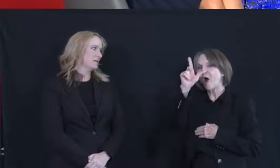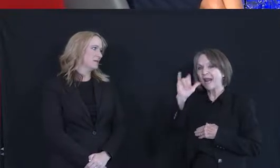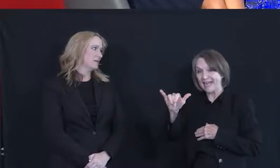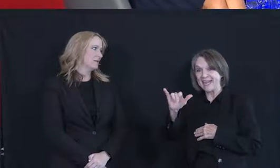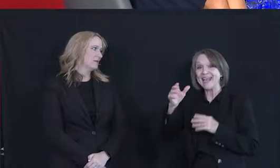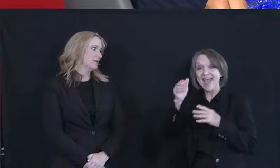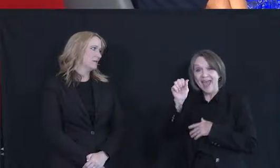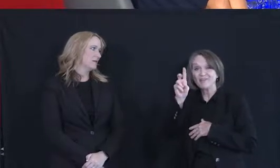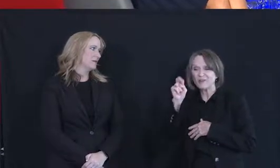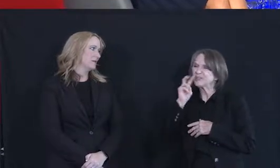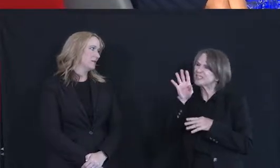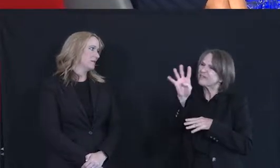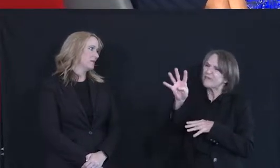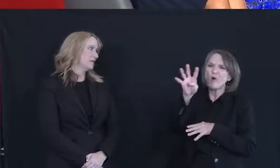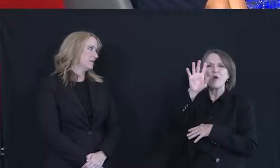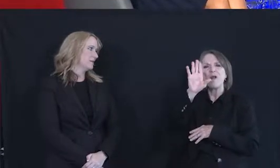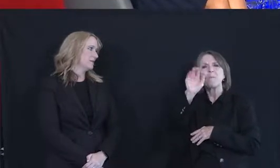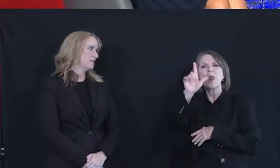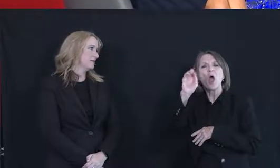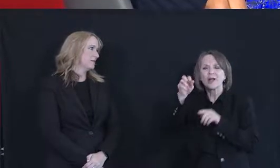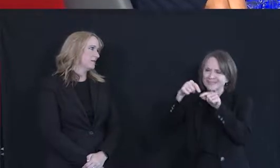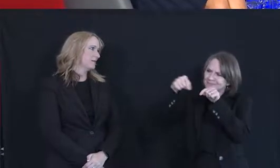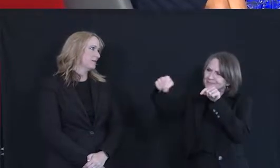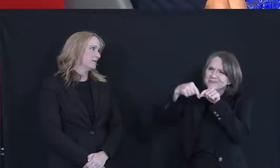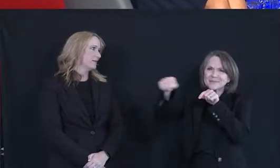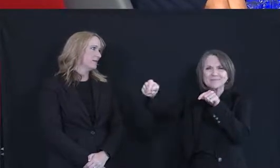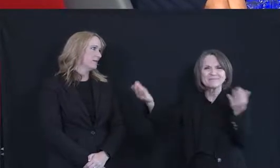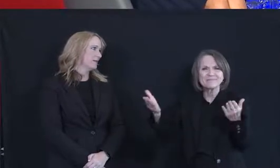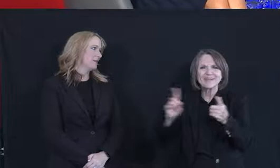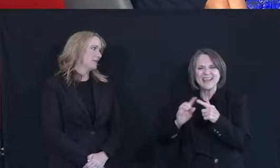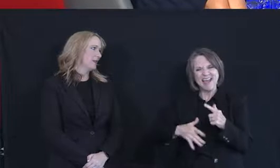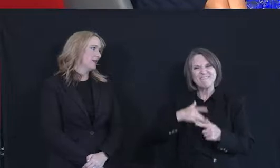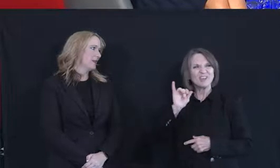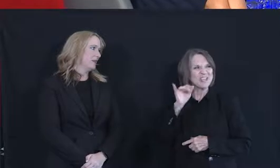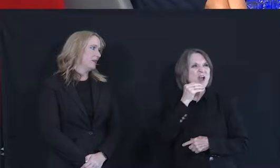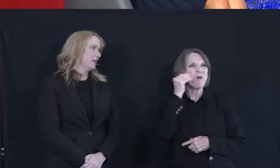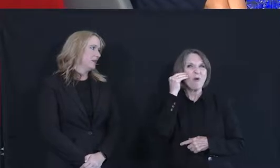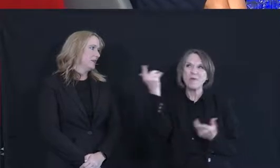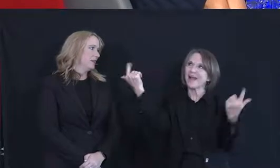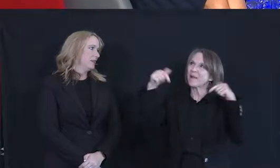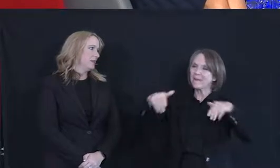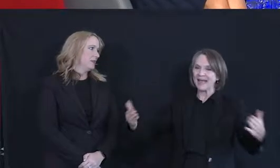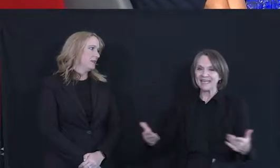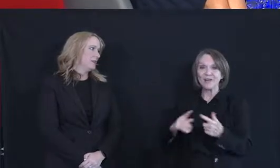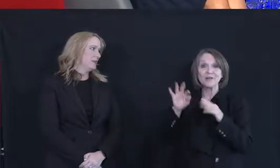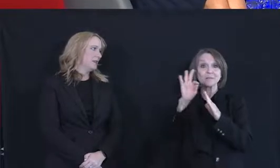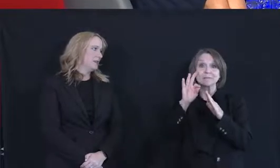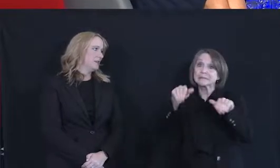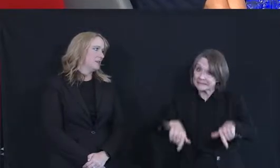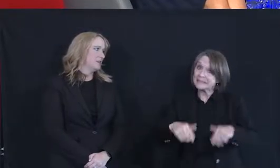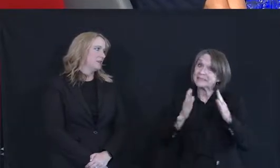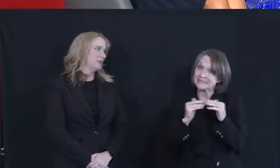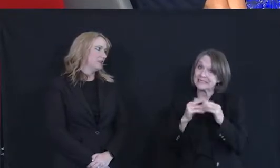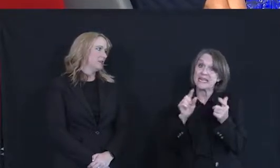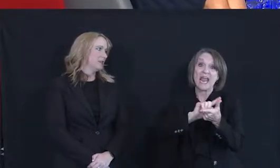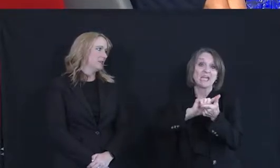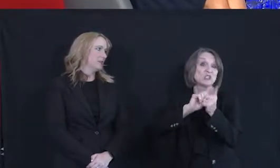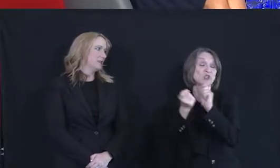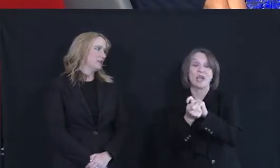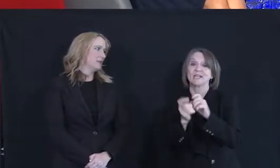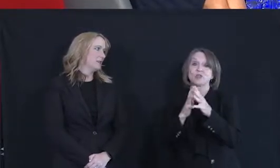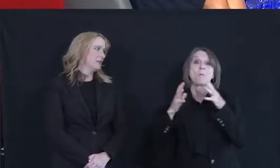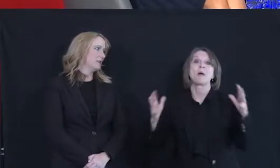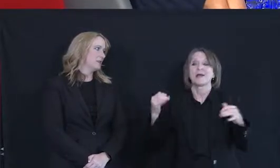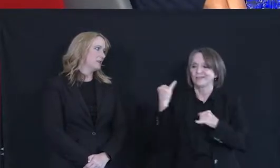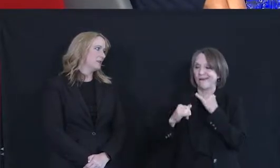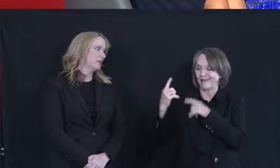right here where we are now um and I say I I feel a little bit of home when I come back here too but this city has changed so much in the last